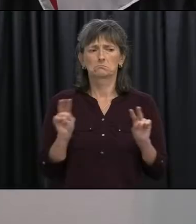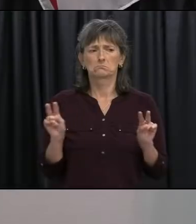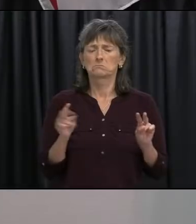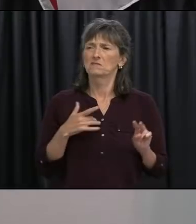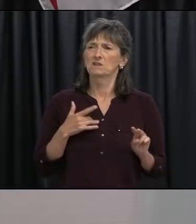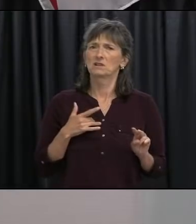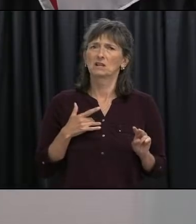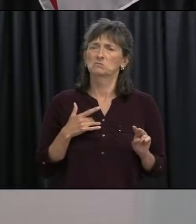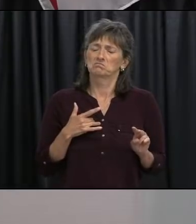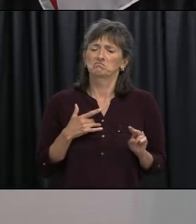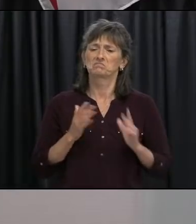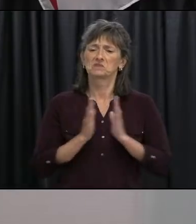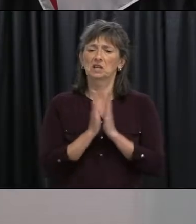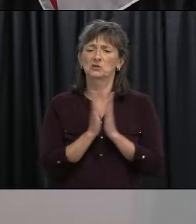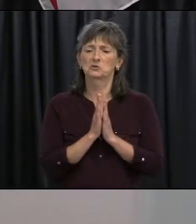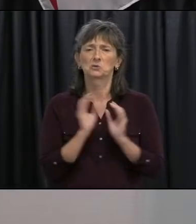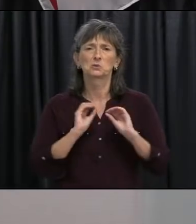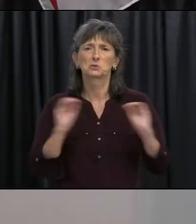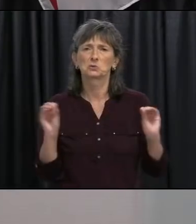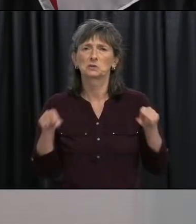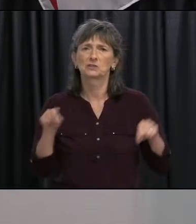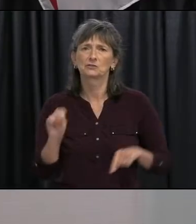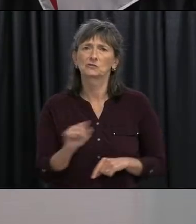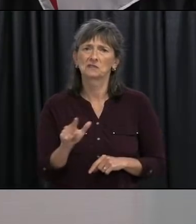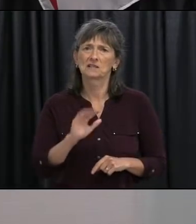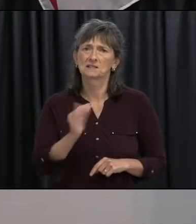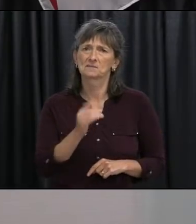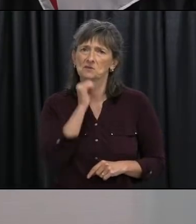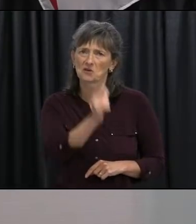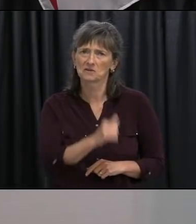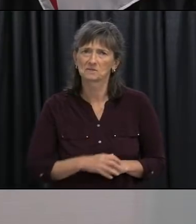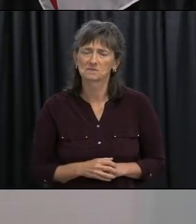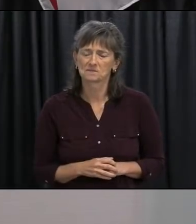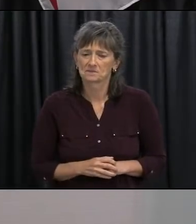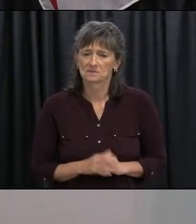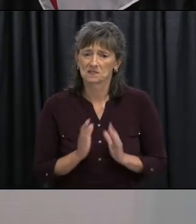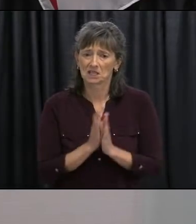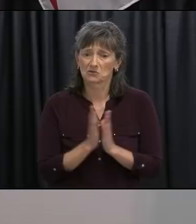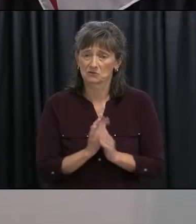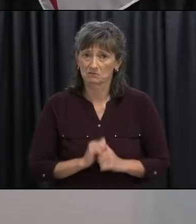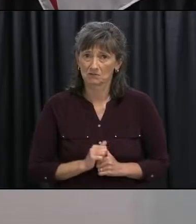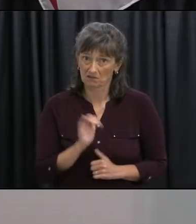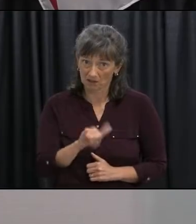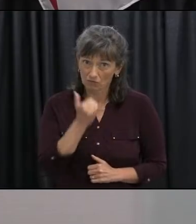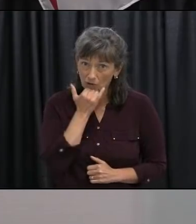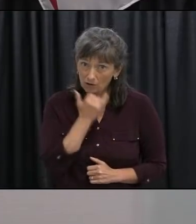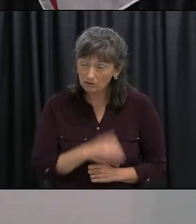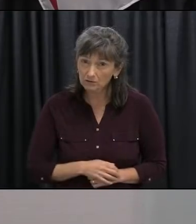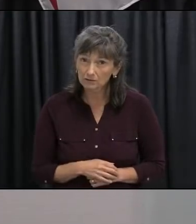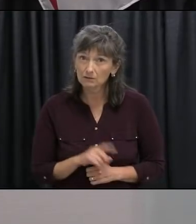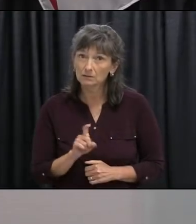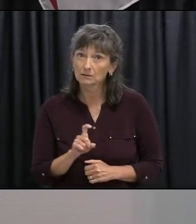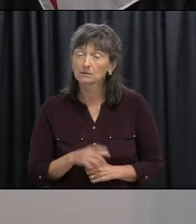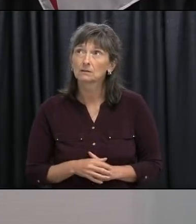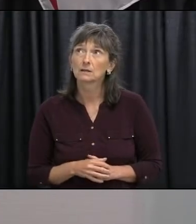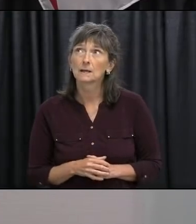real risk of transmitting the disease within Newfoundland and Labrador. Are they wrong?